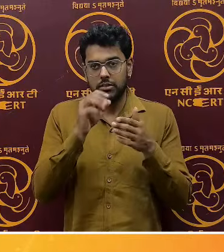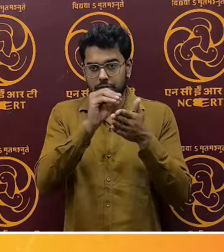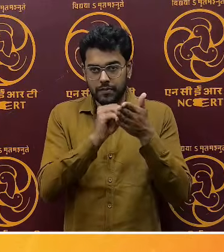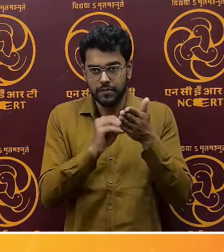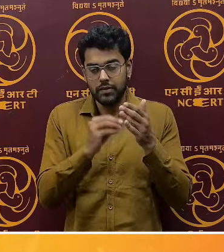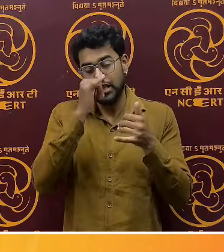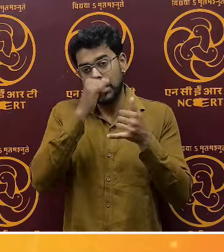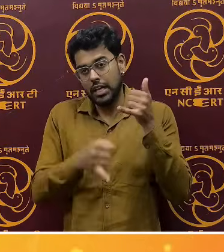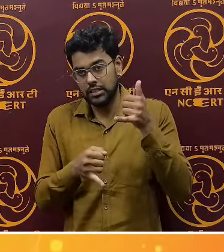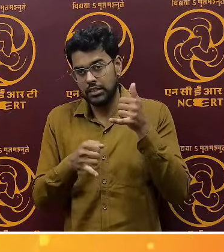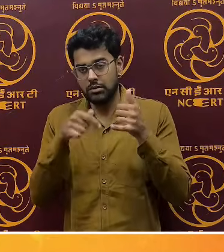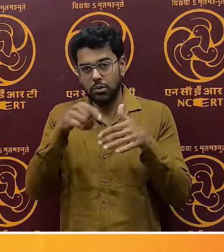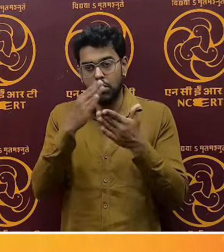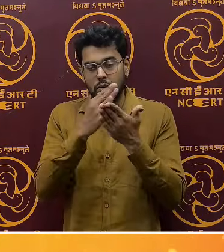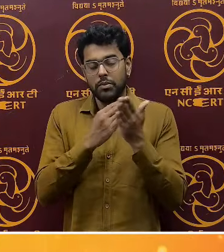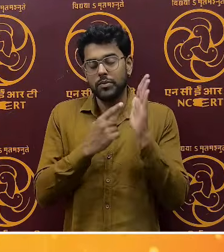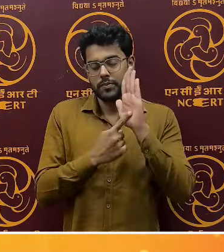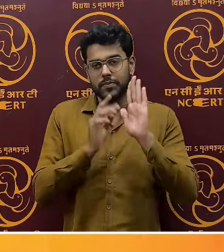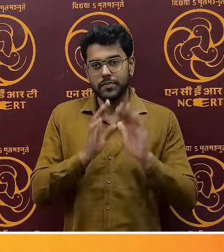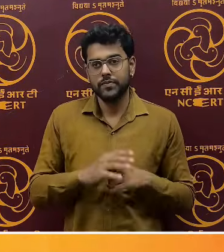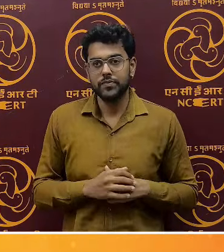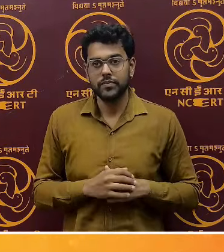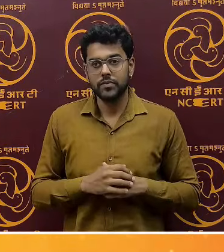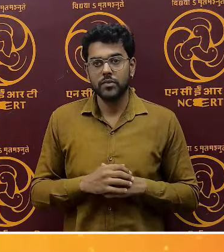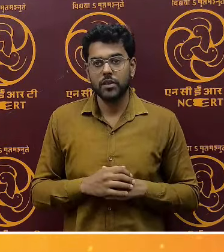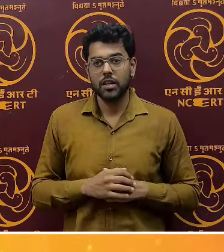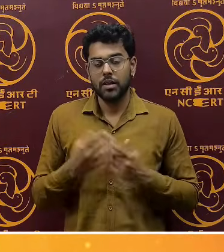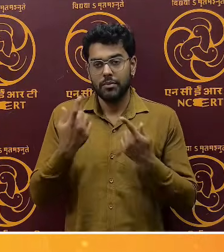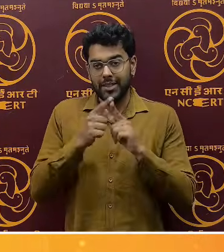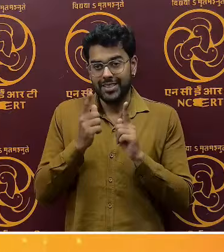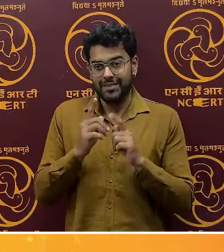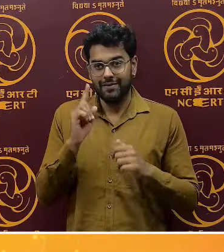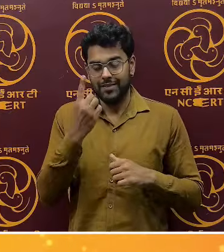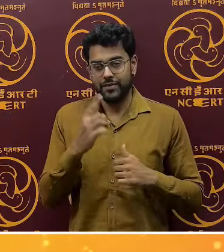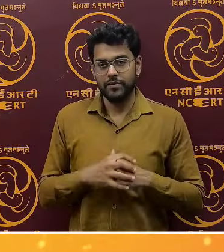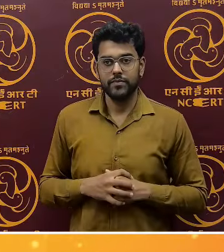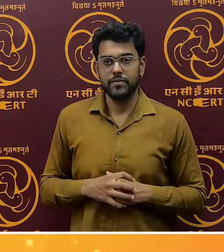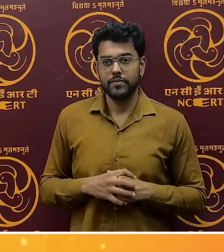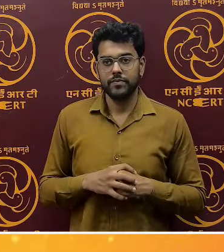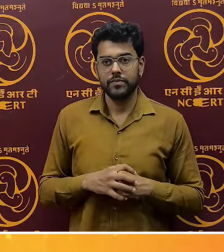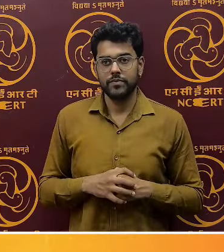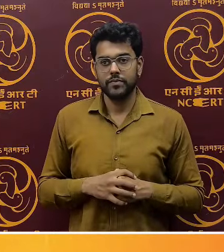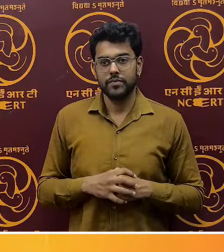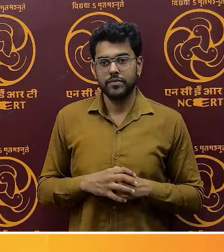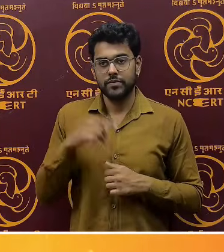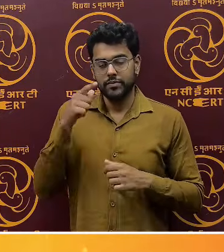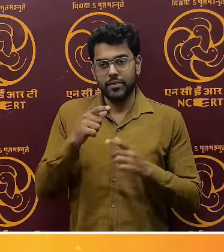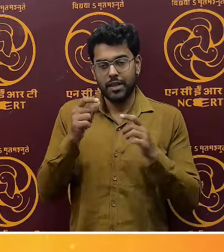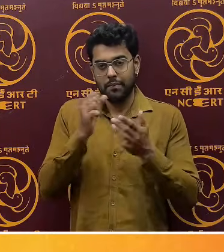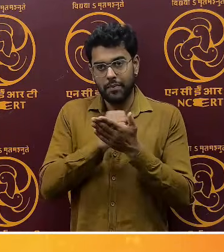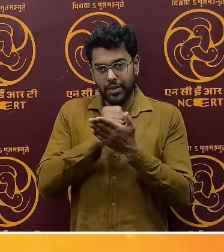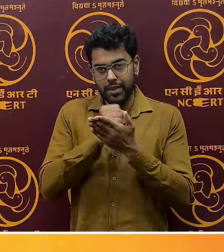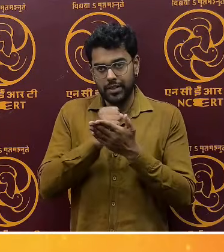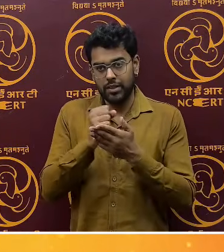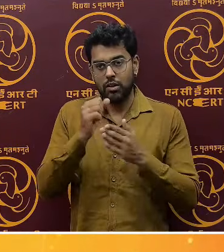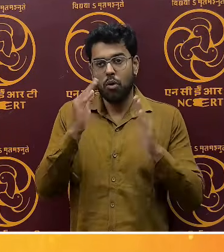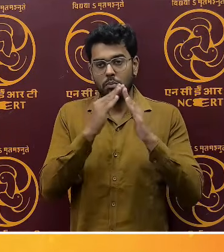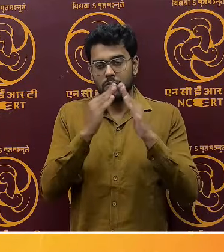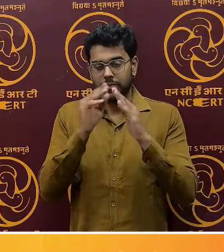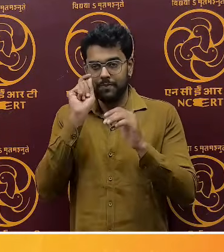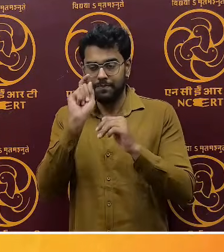at the last of the session. Now let us go to this simulation. We will go to home page,